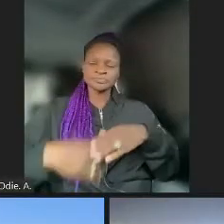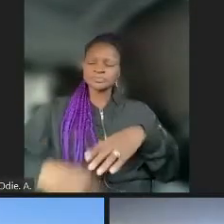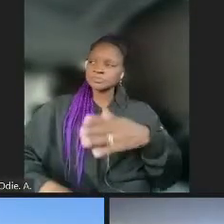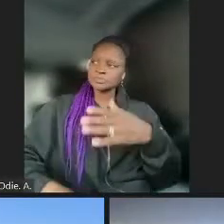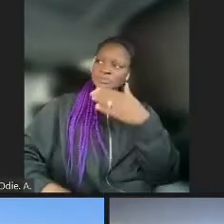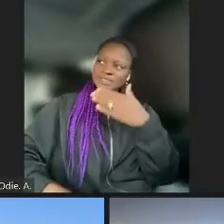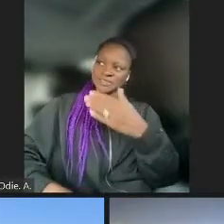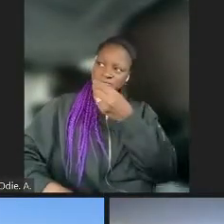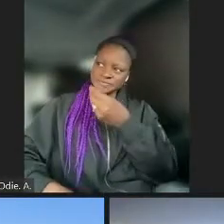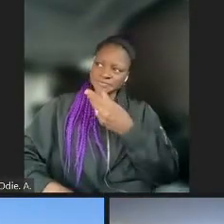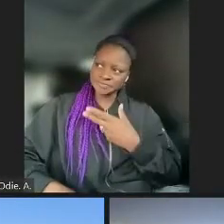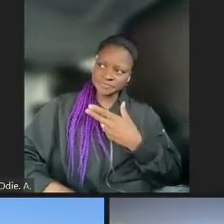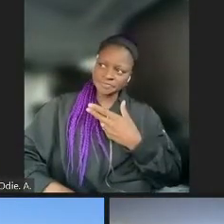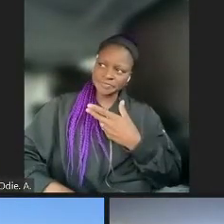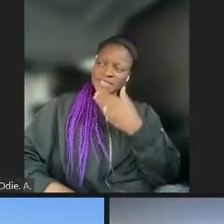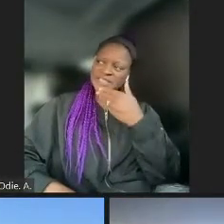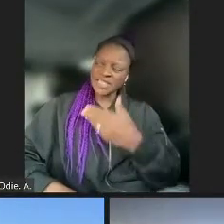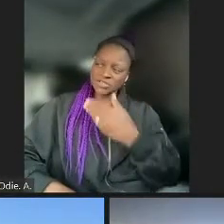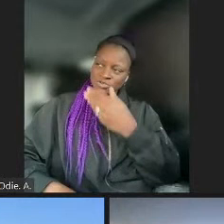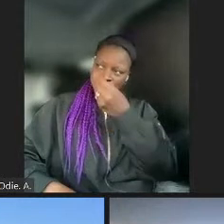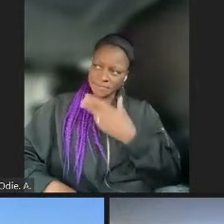much. Thank you.